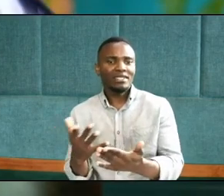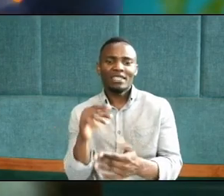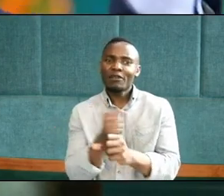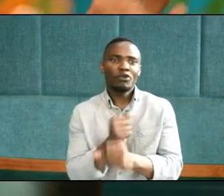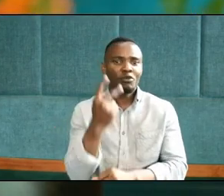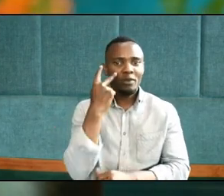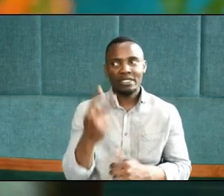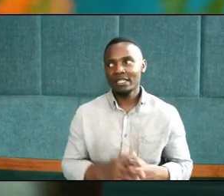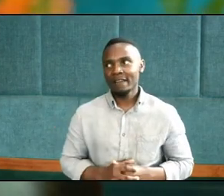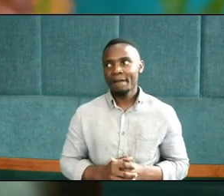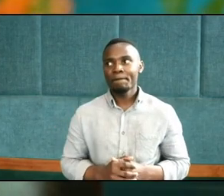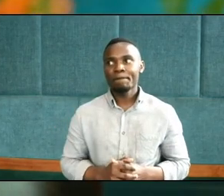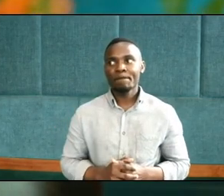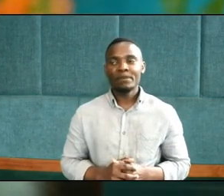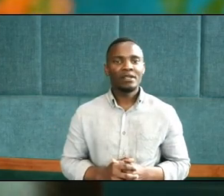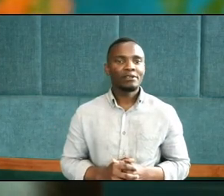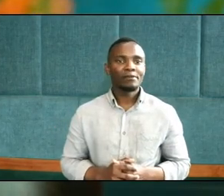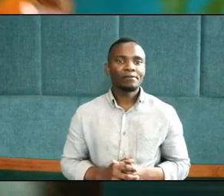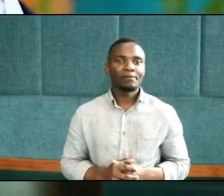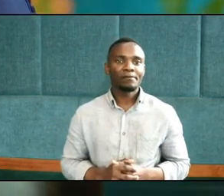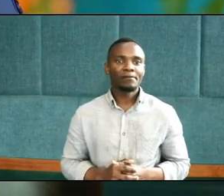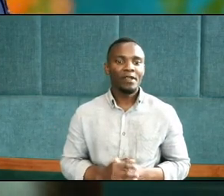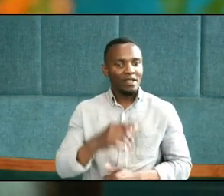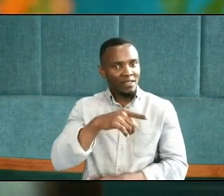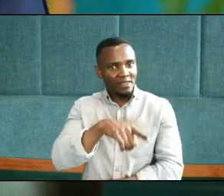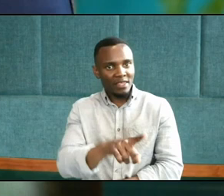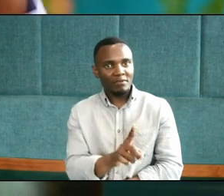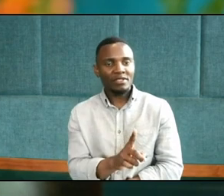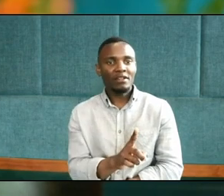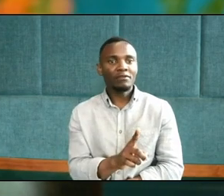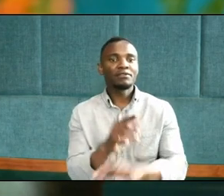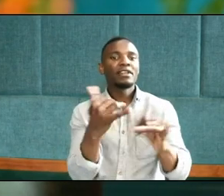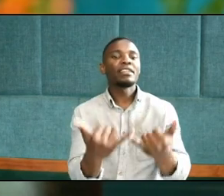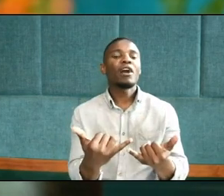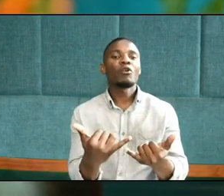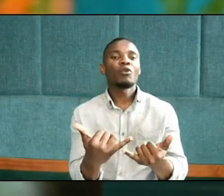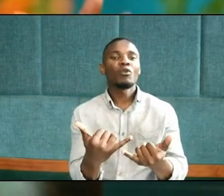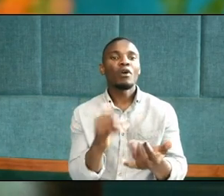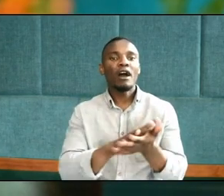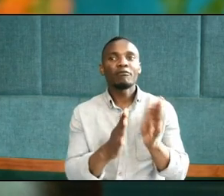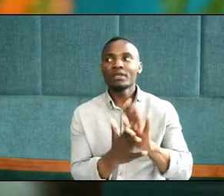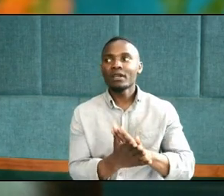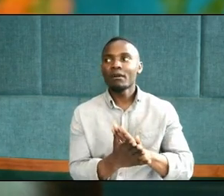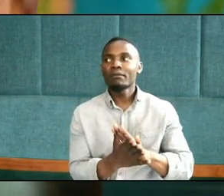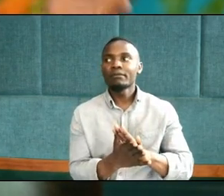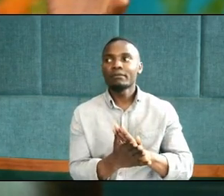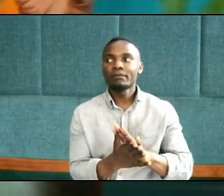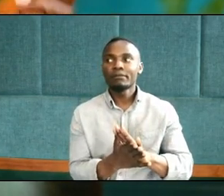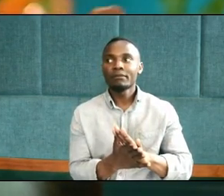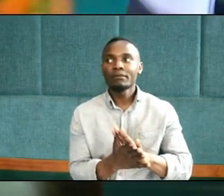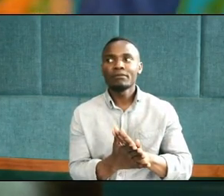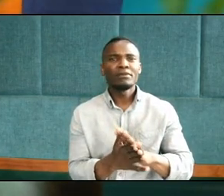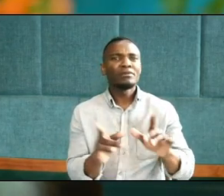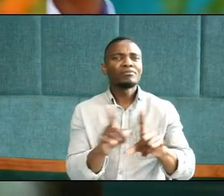The germs that are killing us cannot be seen. They have to be looked through a microscope. And they are killing people.